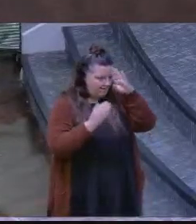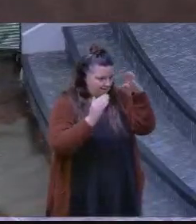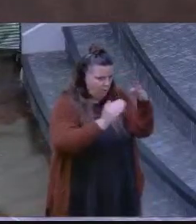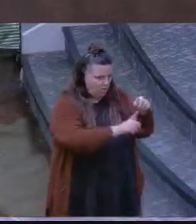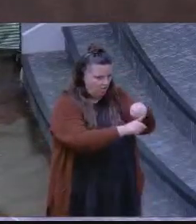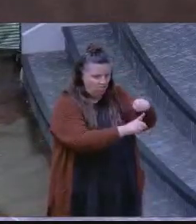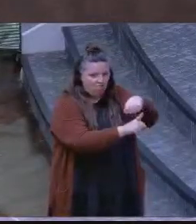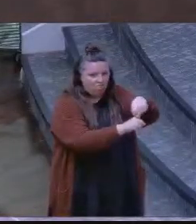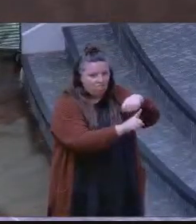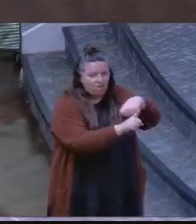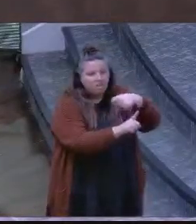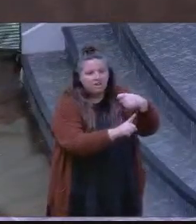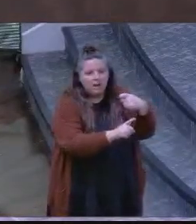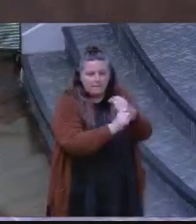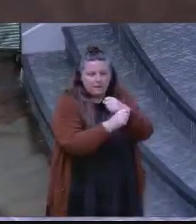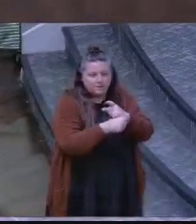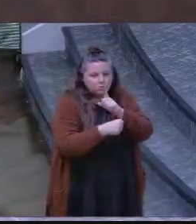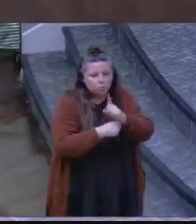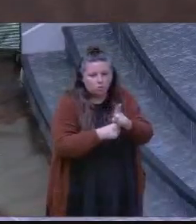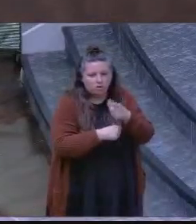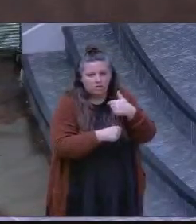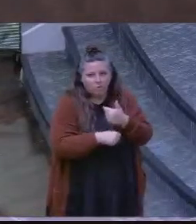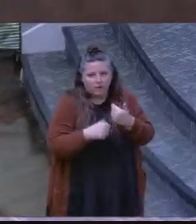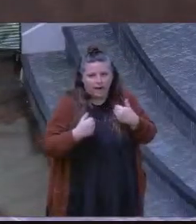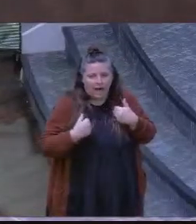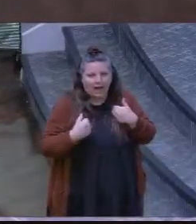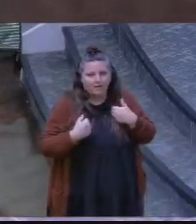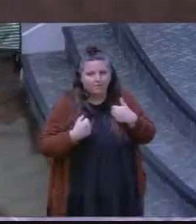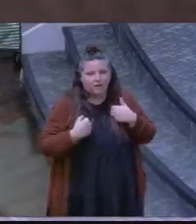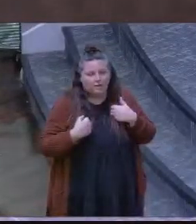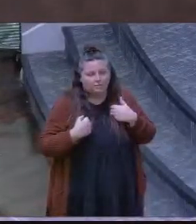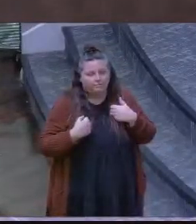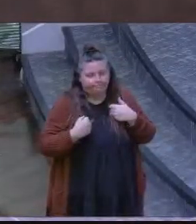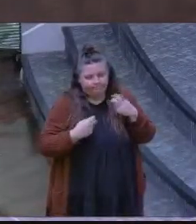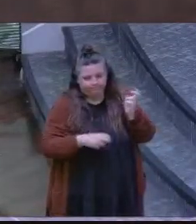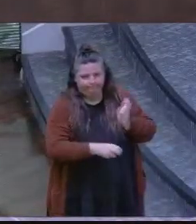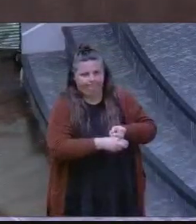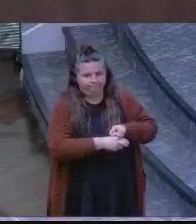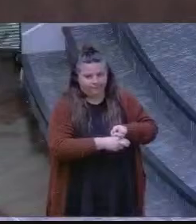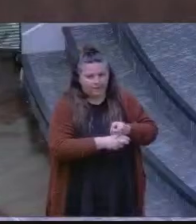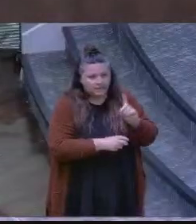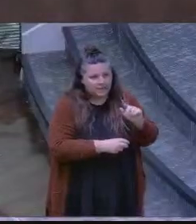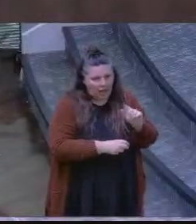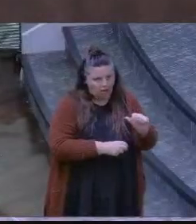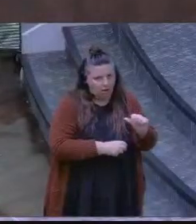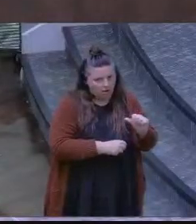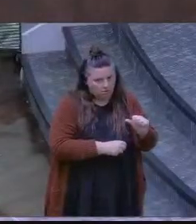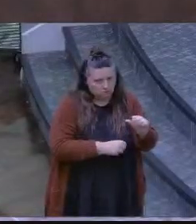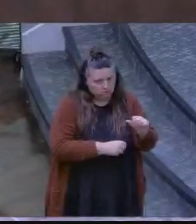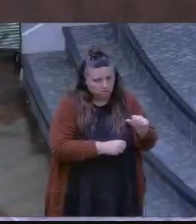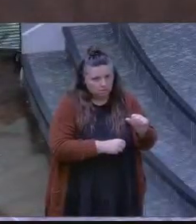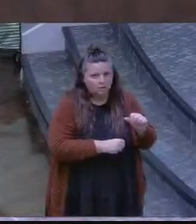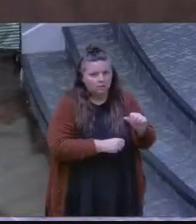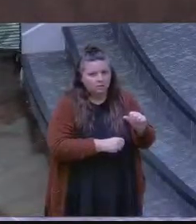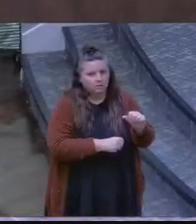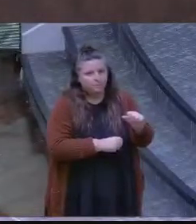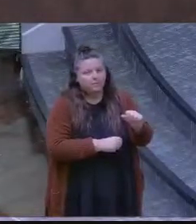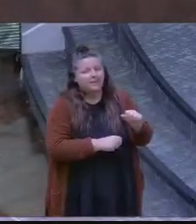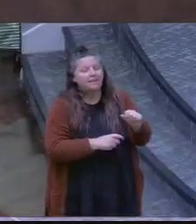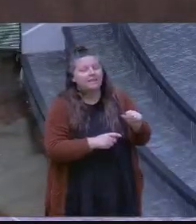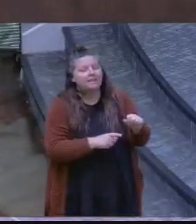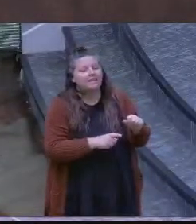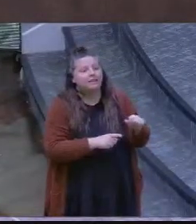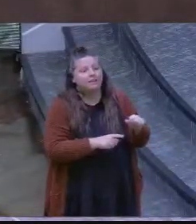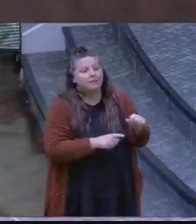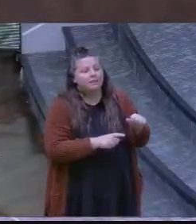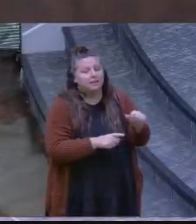we have, you know, some type of firm data we can stand on outside, like in addition to like the reports, and